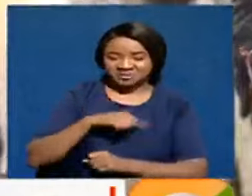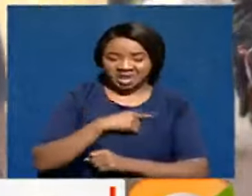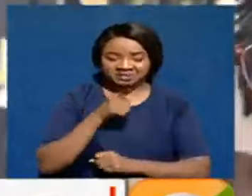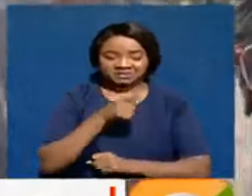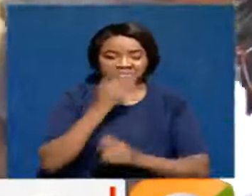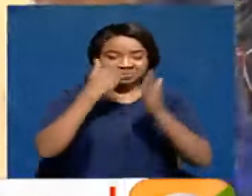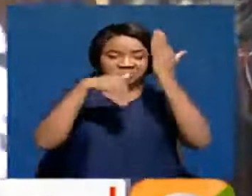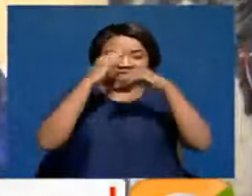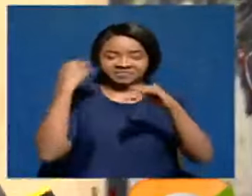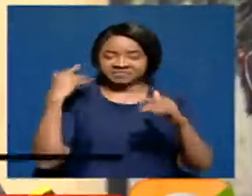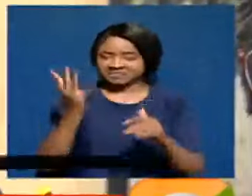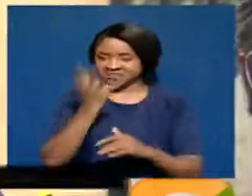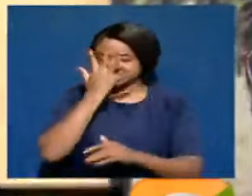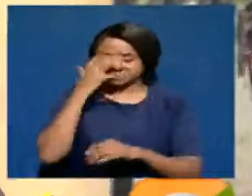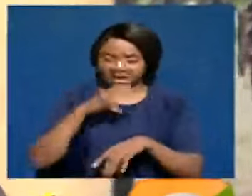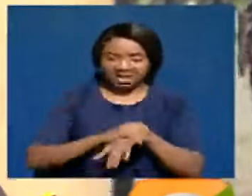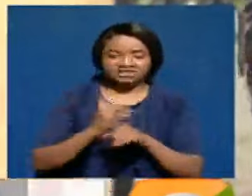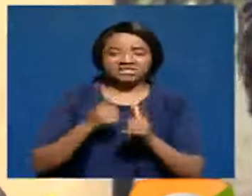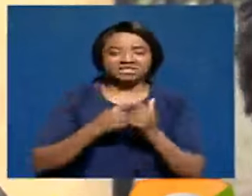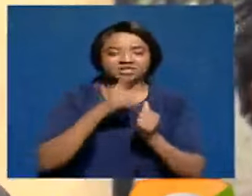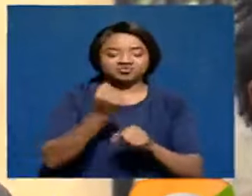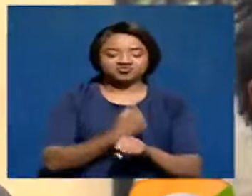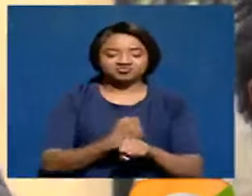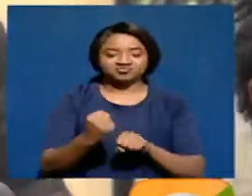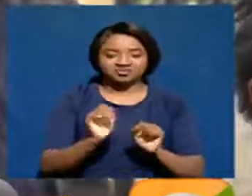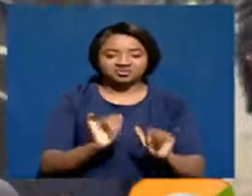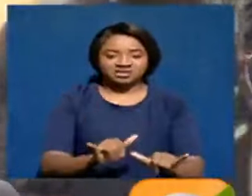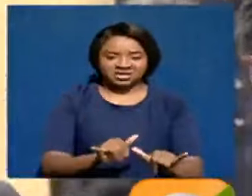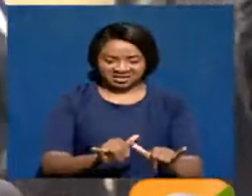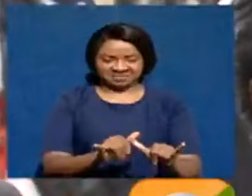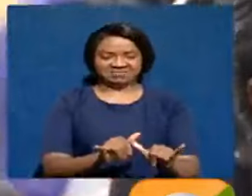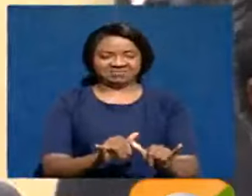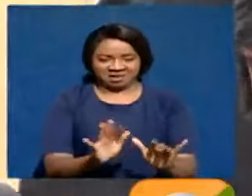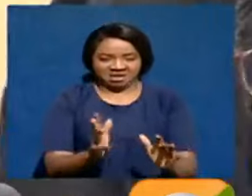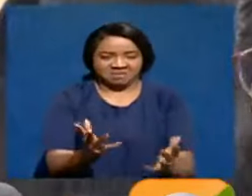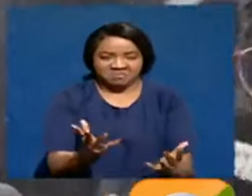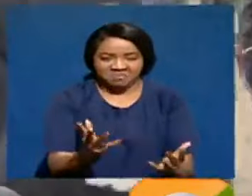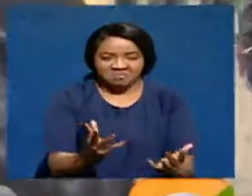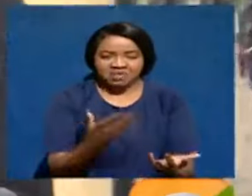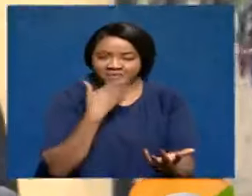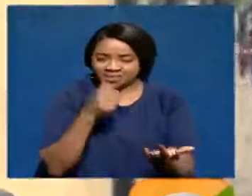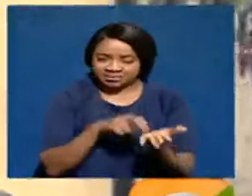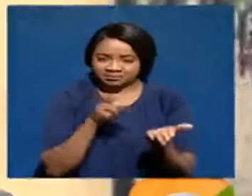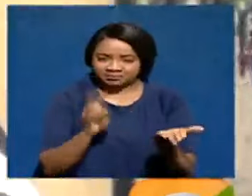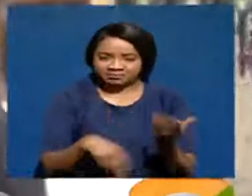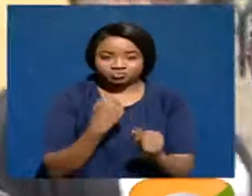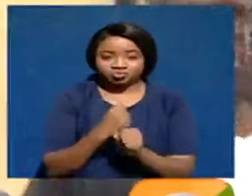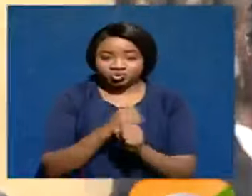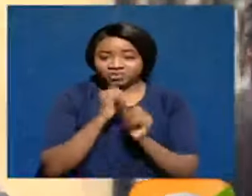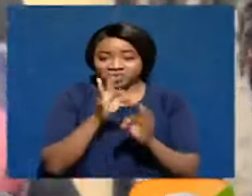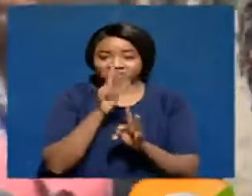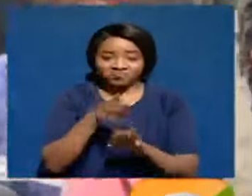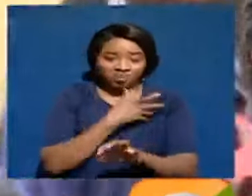been humiliated in the manner that it has, and you're still staying put. In this country, where is the culture of resigning? Ukishindwa na